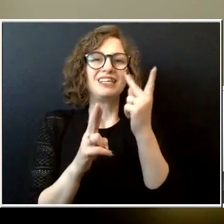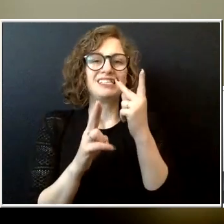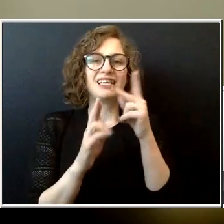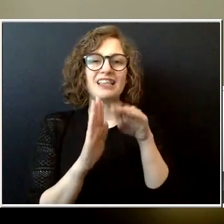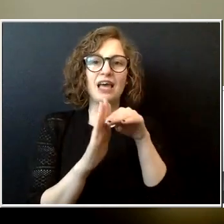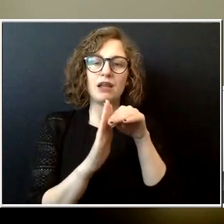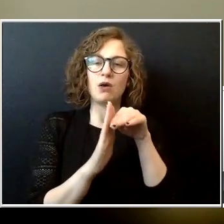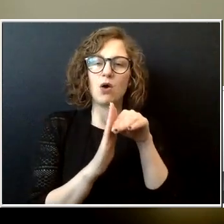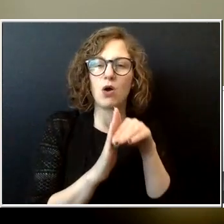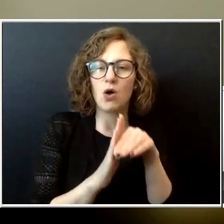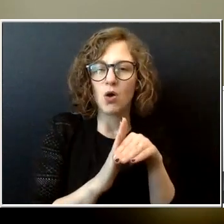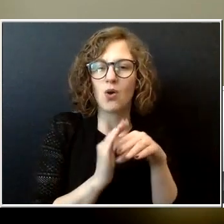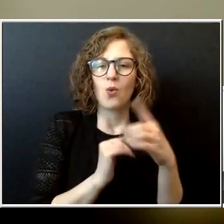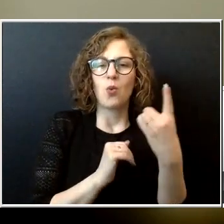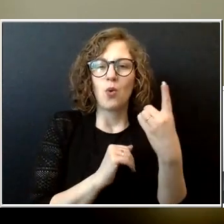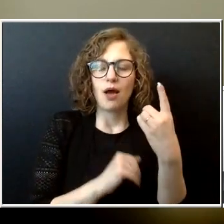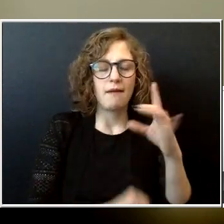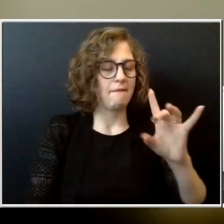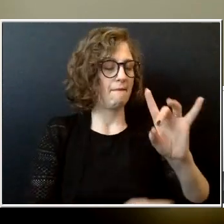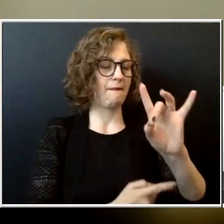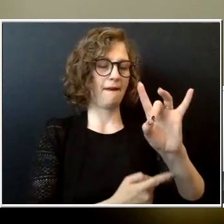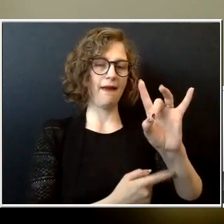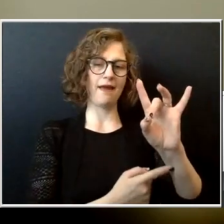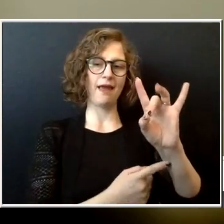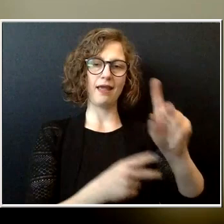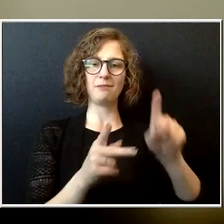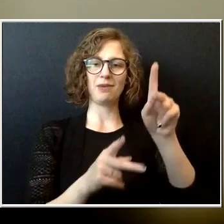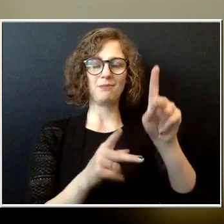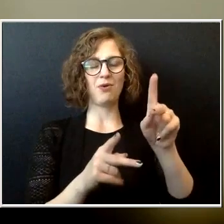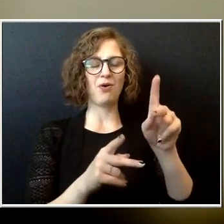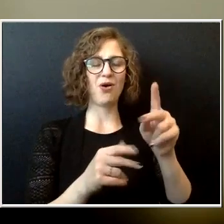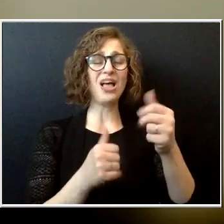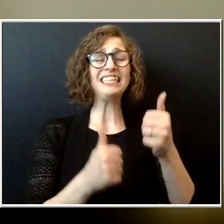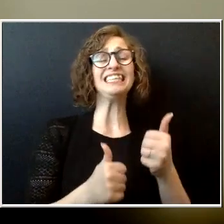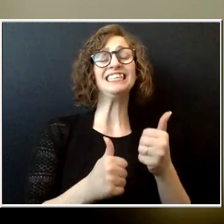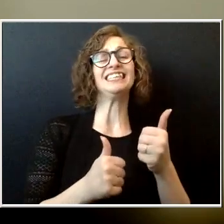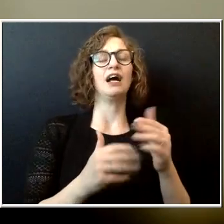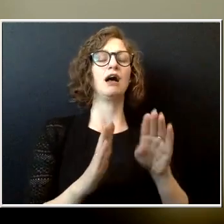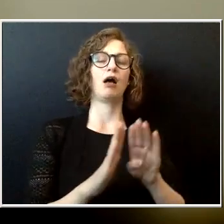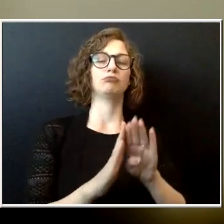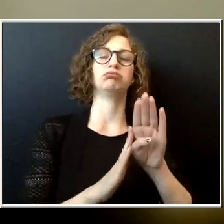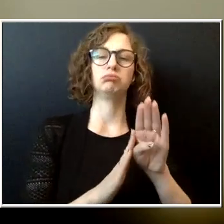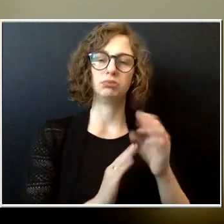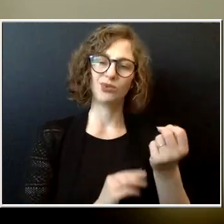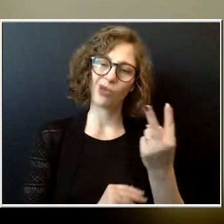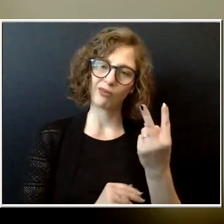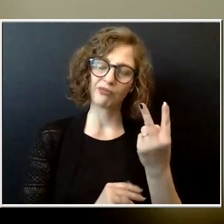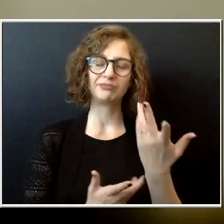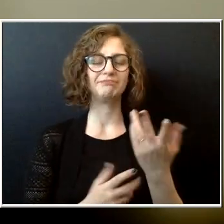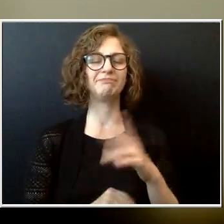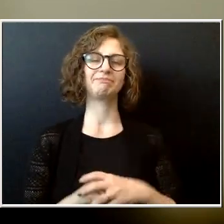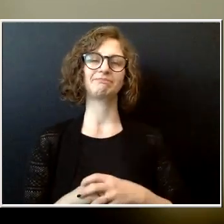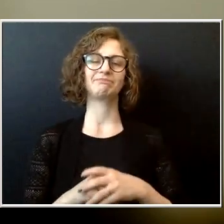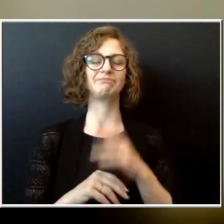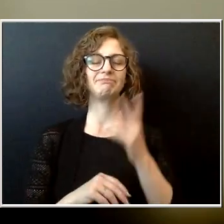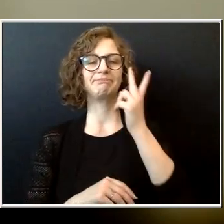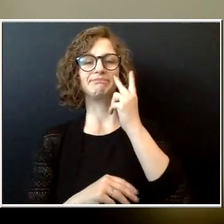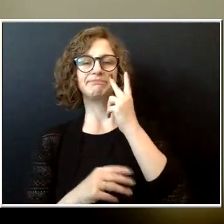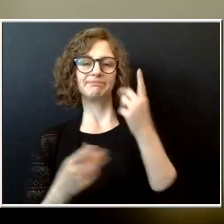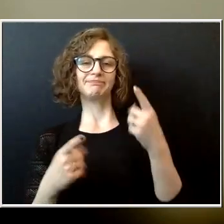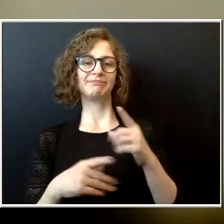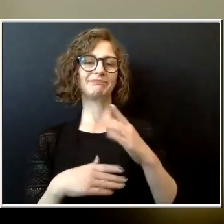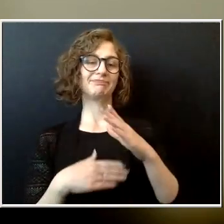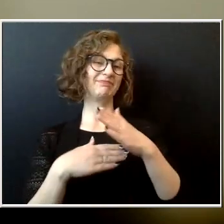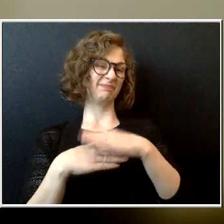digit admissions. So hopefully we'll see what happens this next week, and hopefully we can continue and really